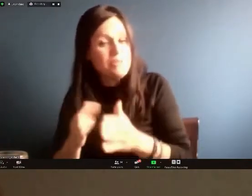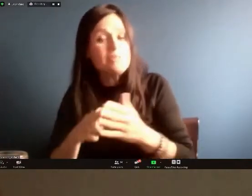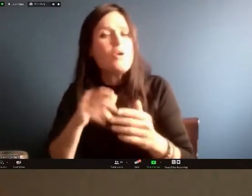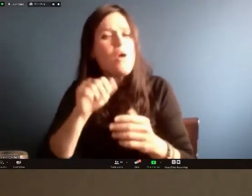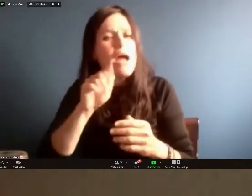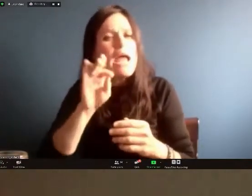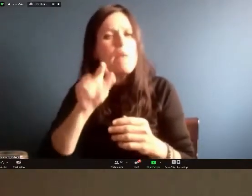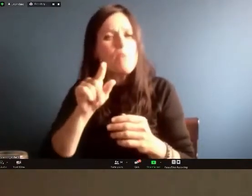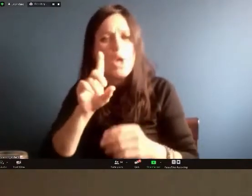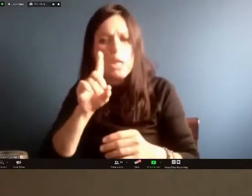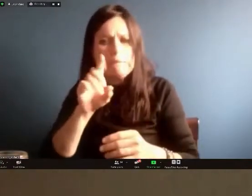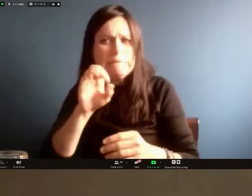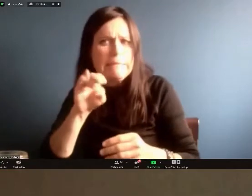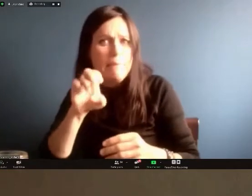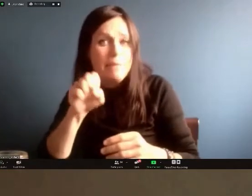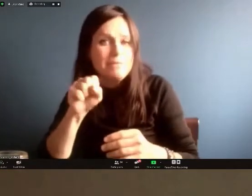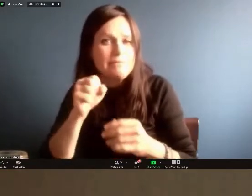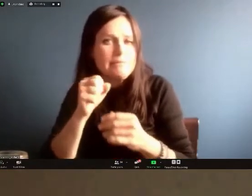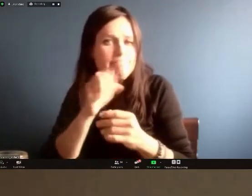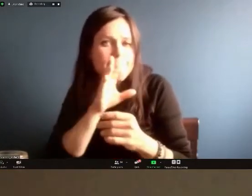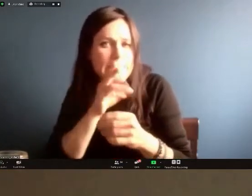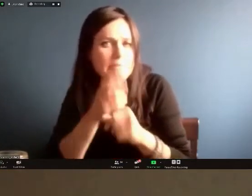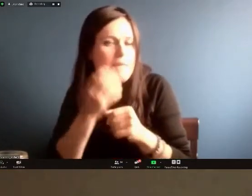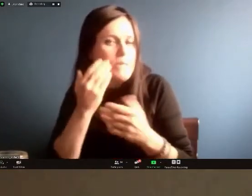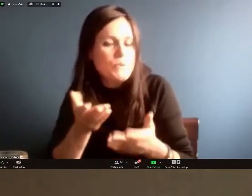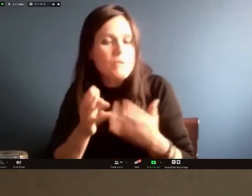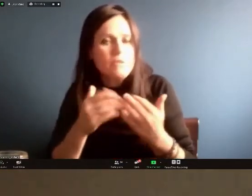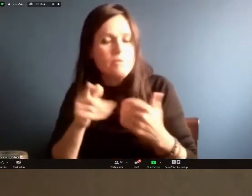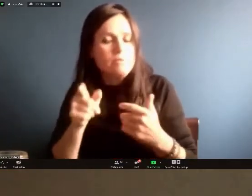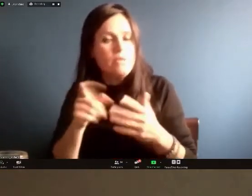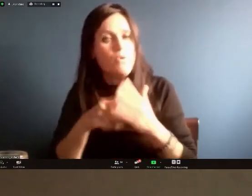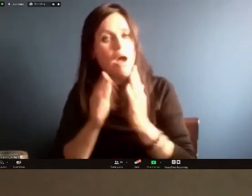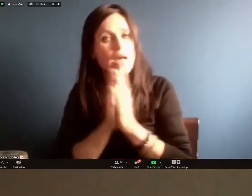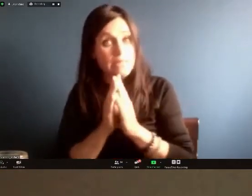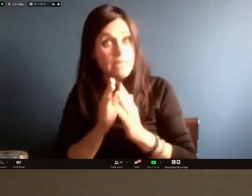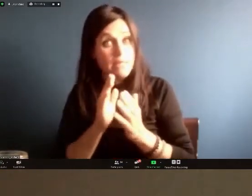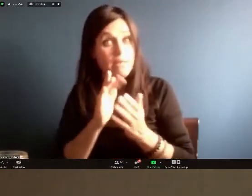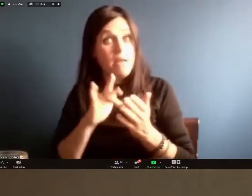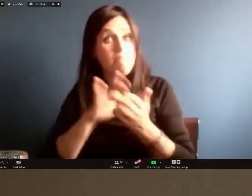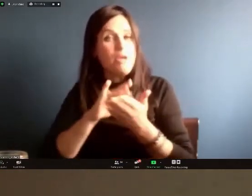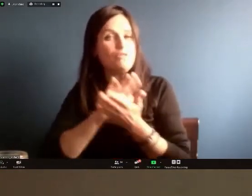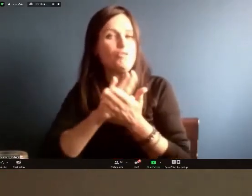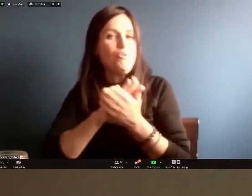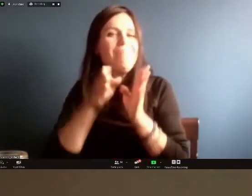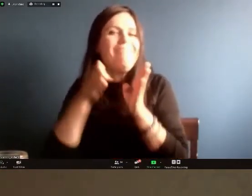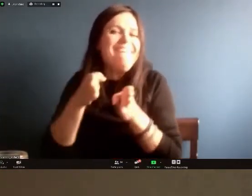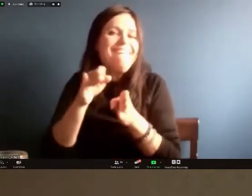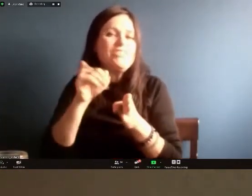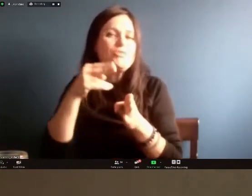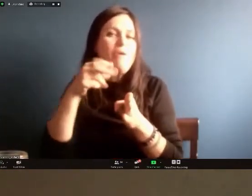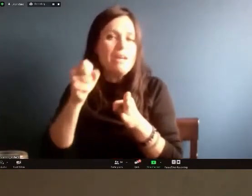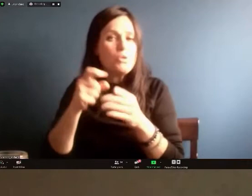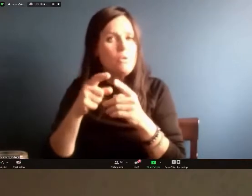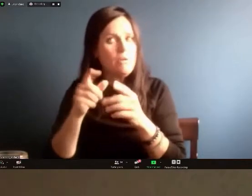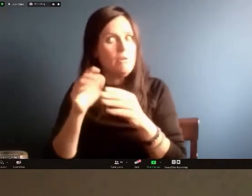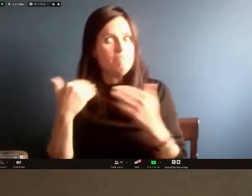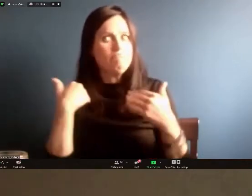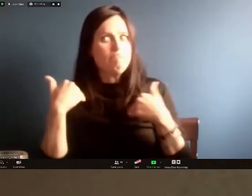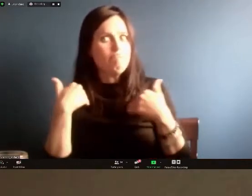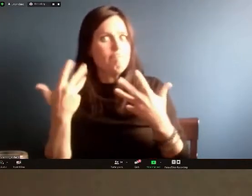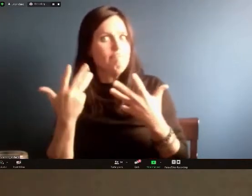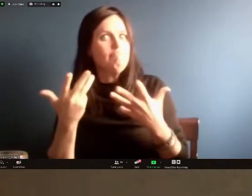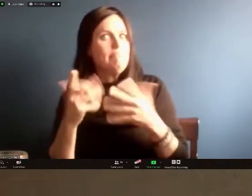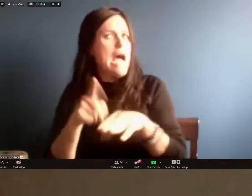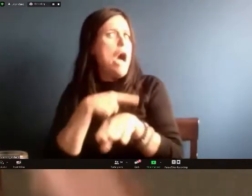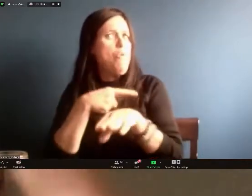Demis, I hope I'm pronouncing your last name right. You're asking that your middle school kids want to know about how long you spend writing a